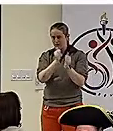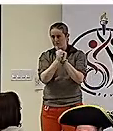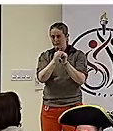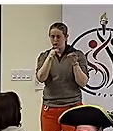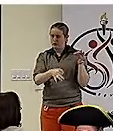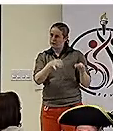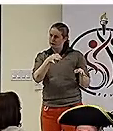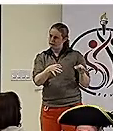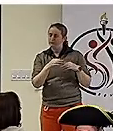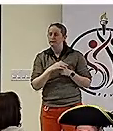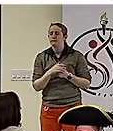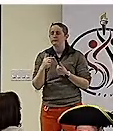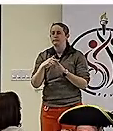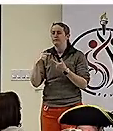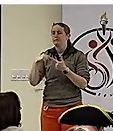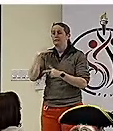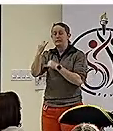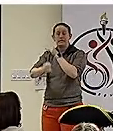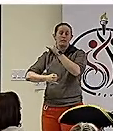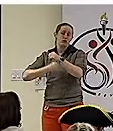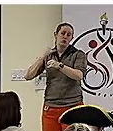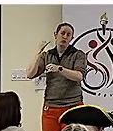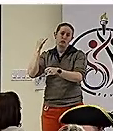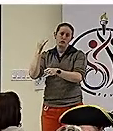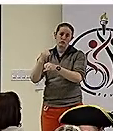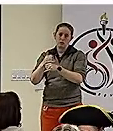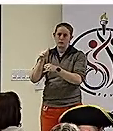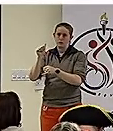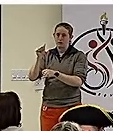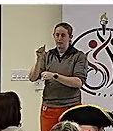Judge, International Abe Olympics